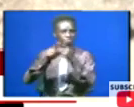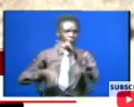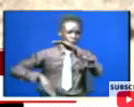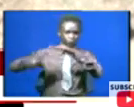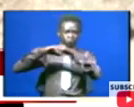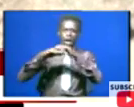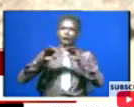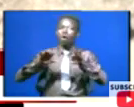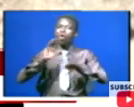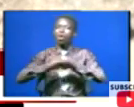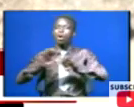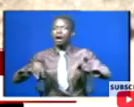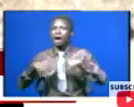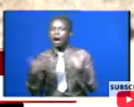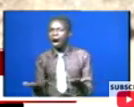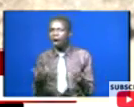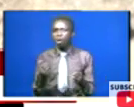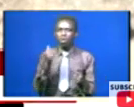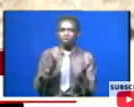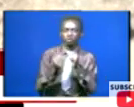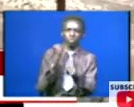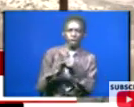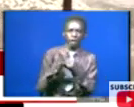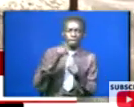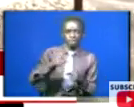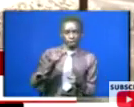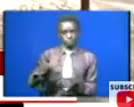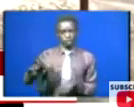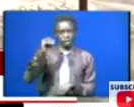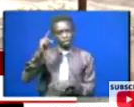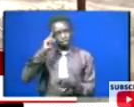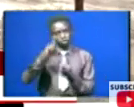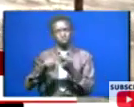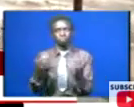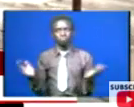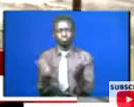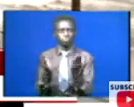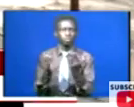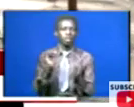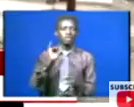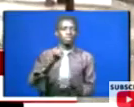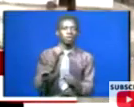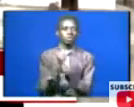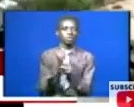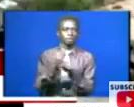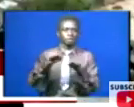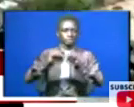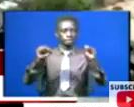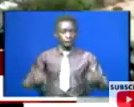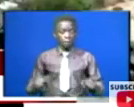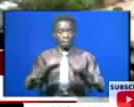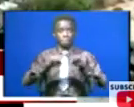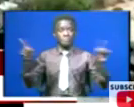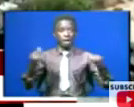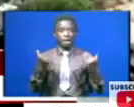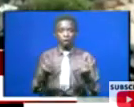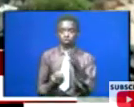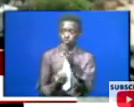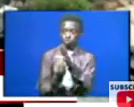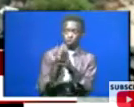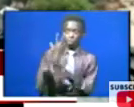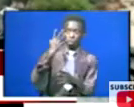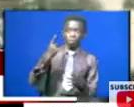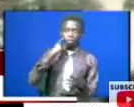they need to take to protect the aquifer system. But with a growing population in Lodwar town and